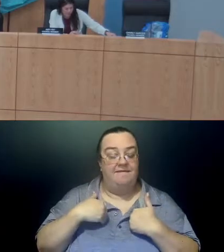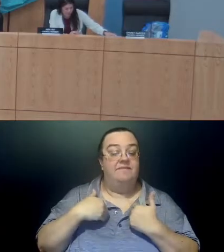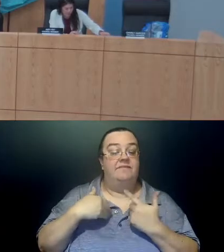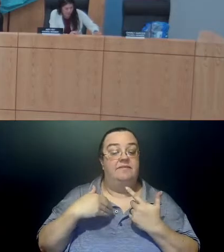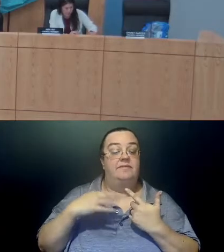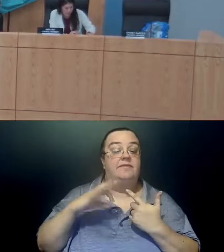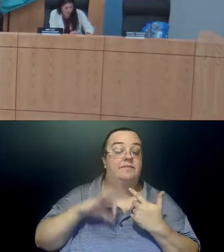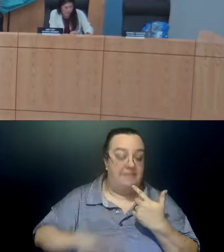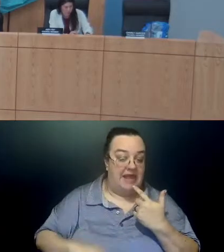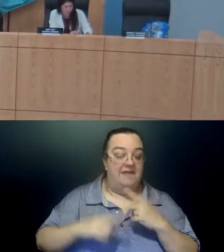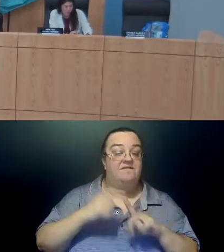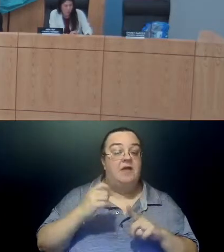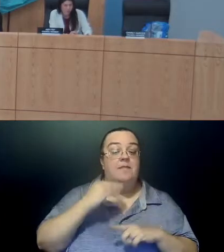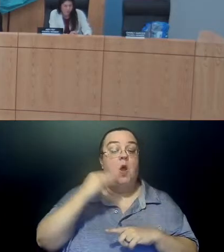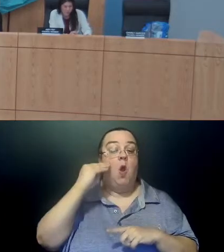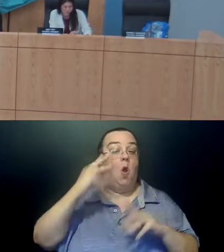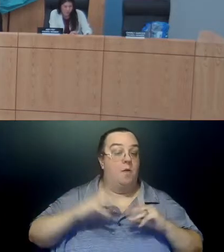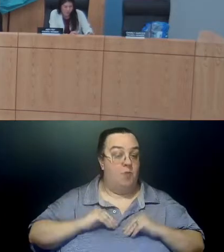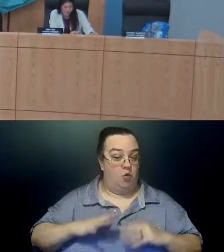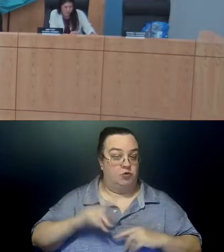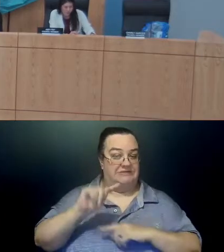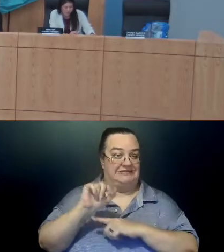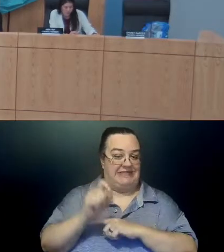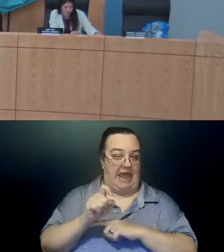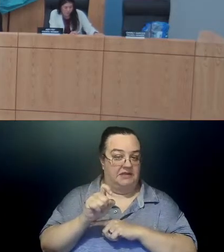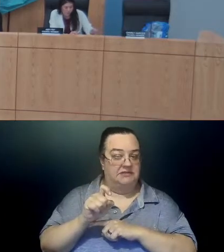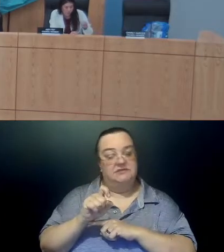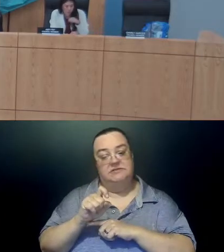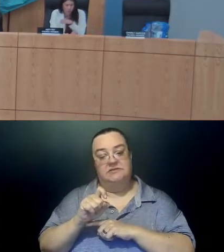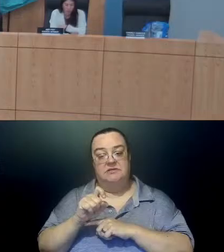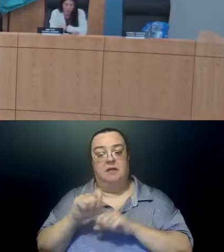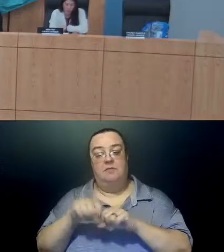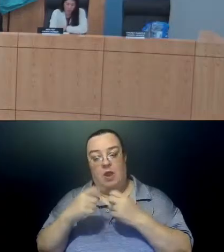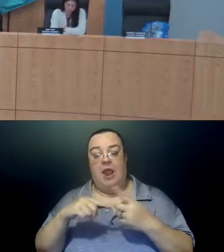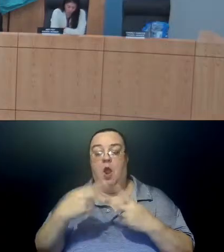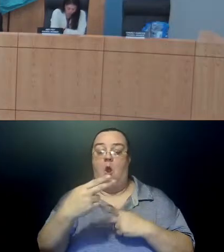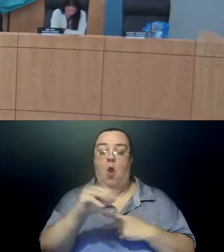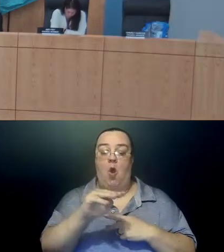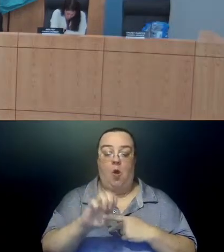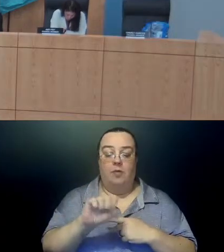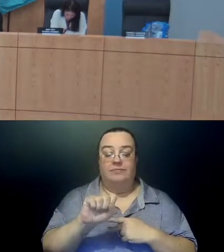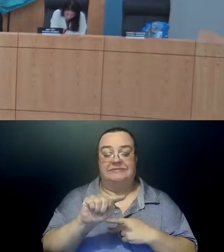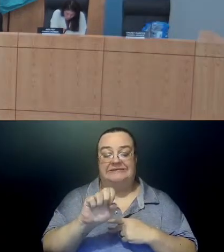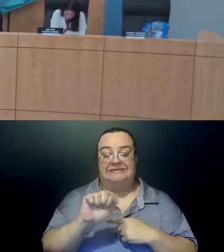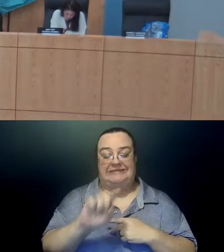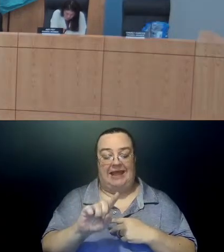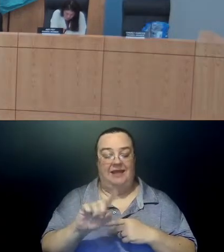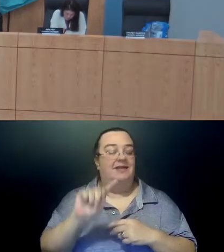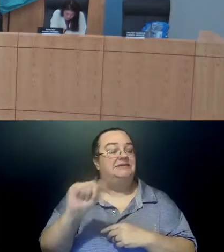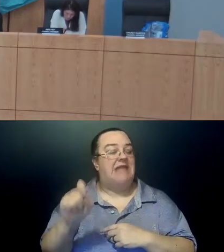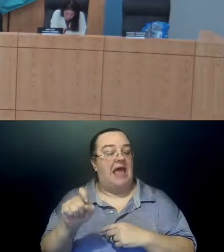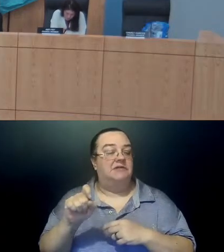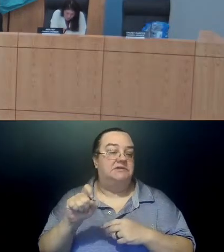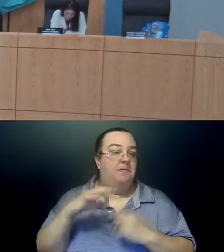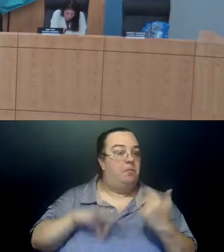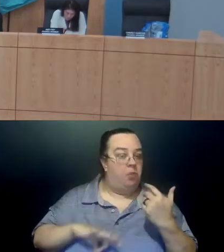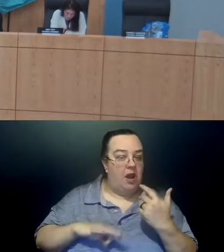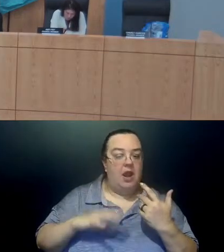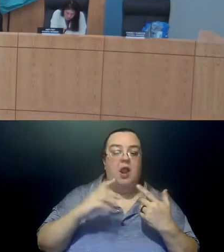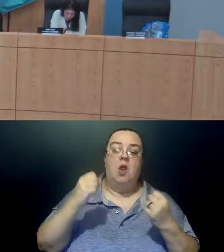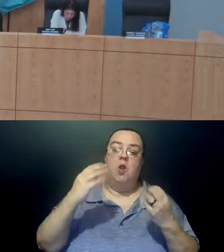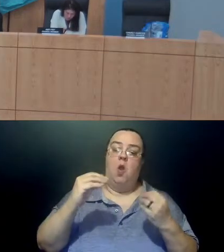the homeowner's tax break, and there's the homesteader tax break. And so my question is, when this rate